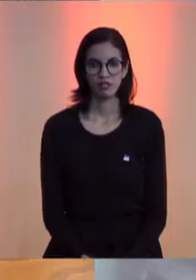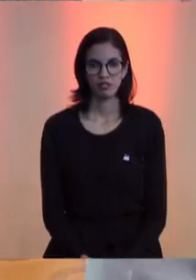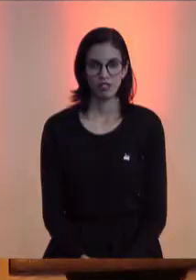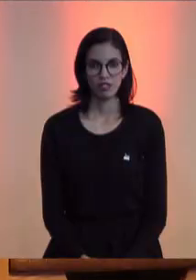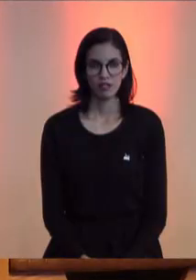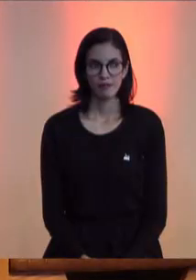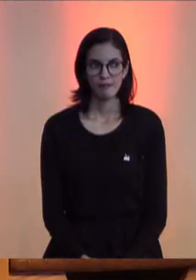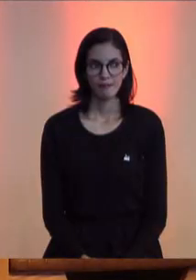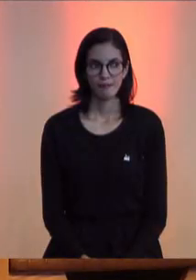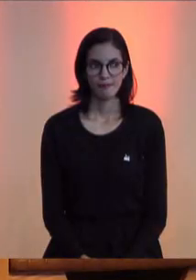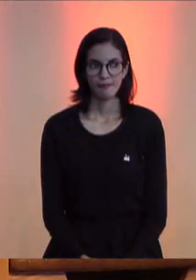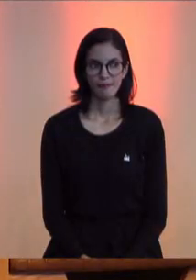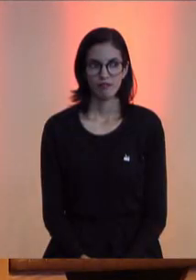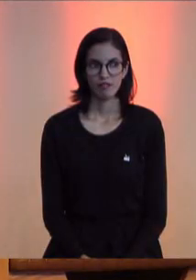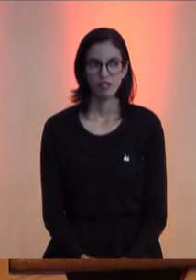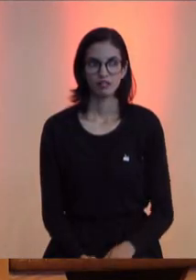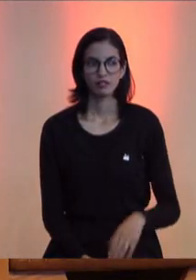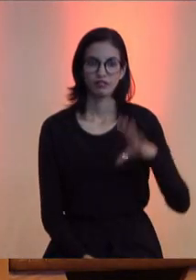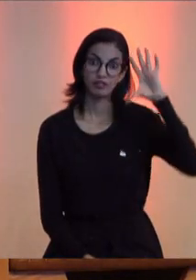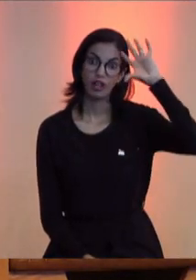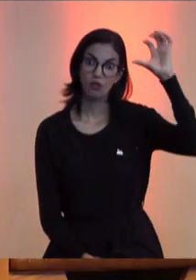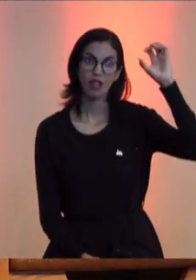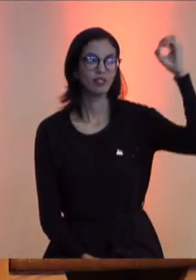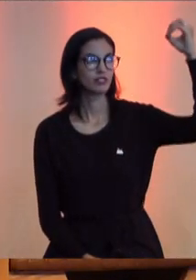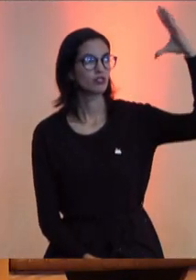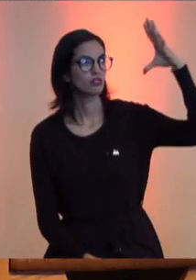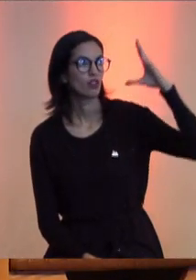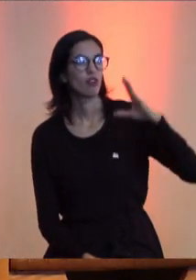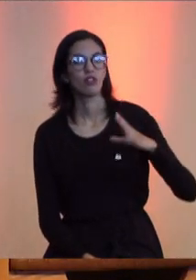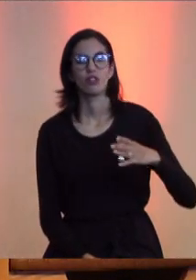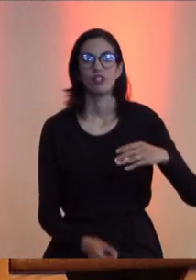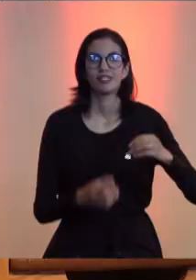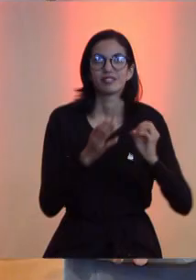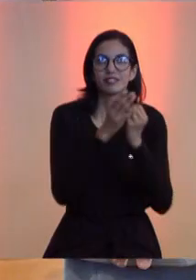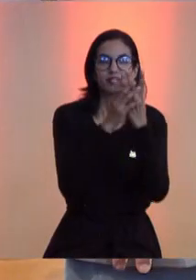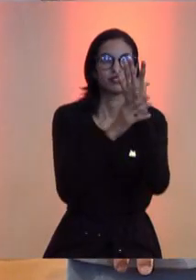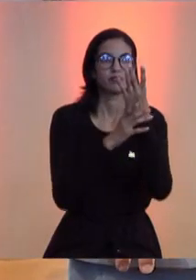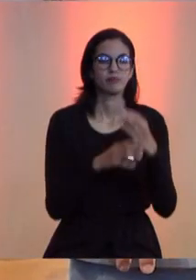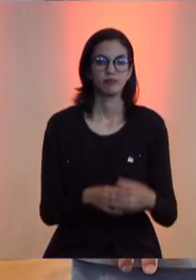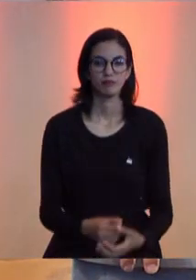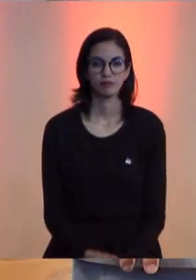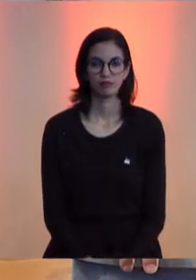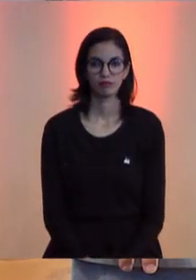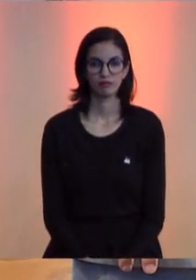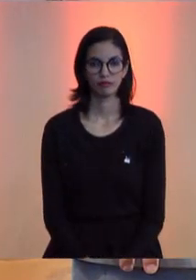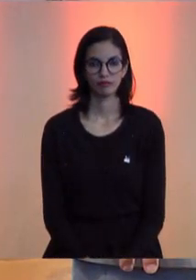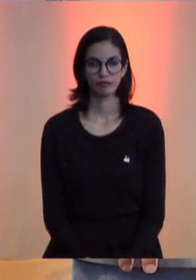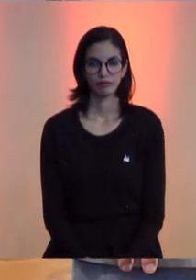Dios habló y apareció el sol. They remembered how the children of Israel, their parents,